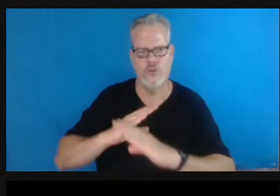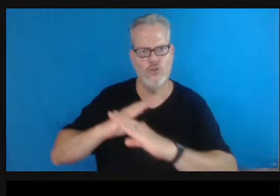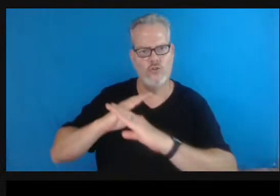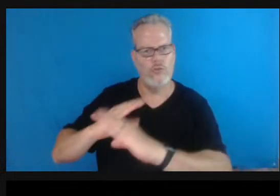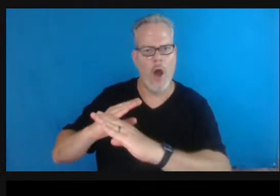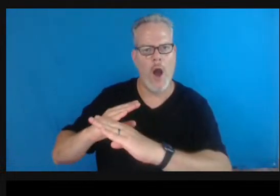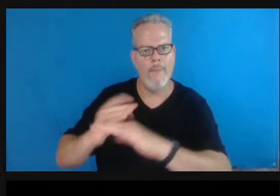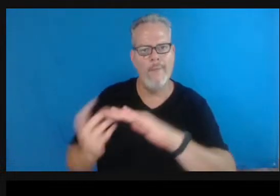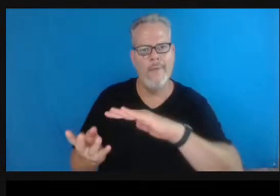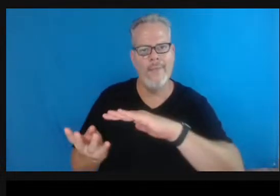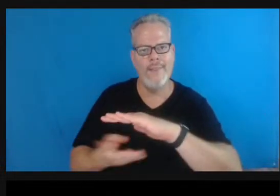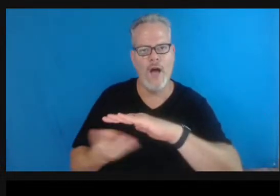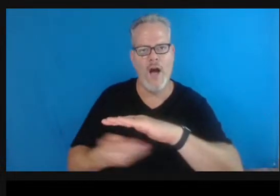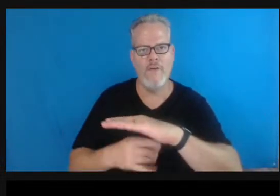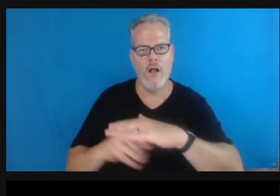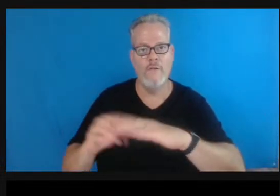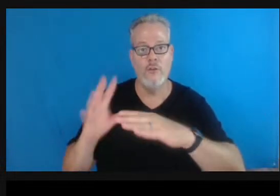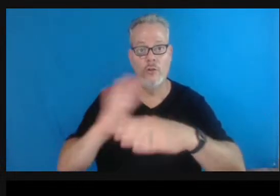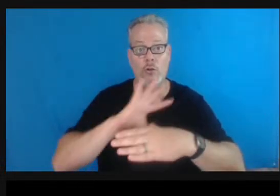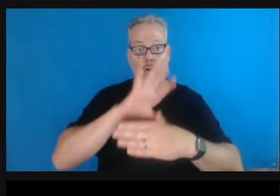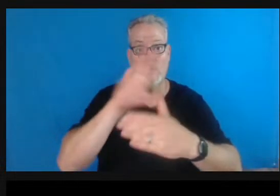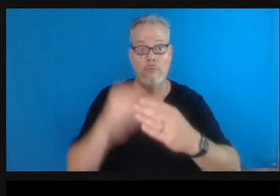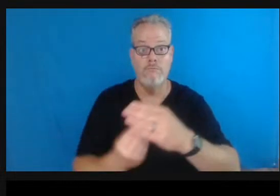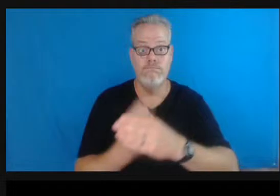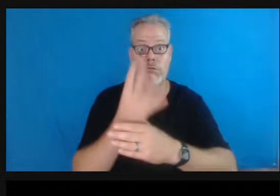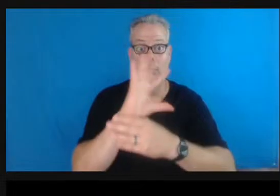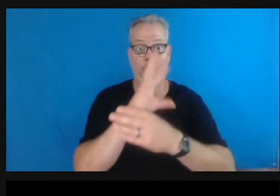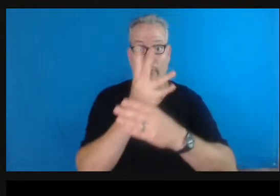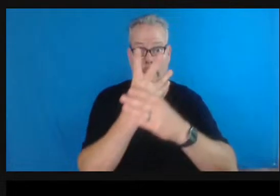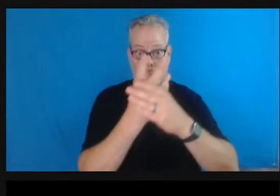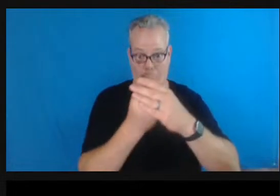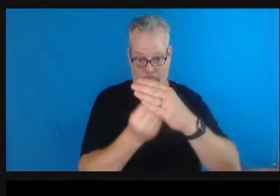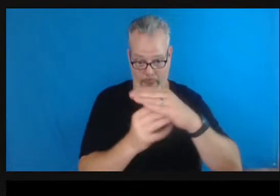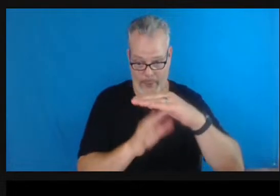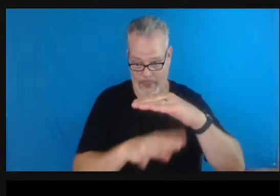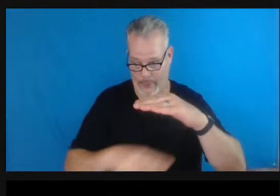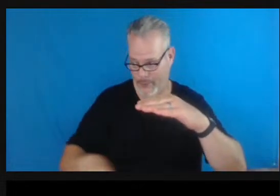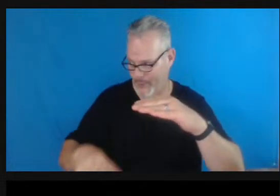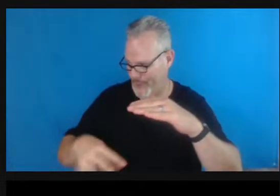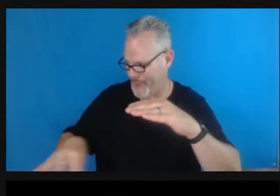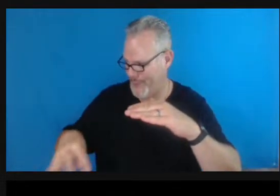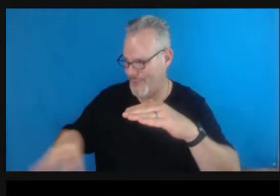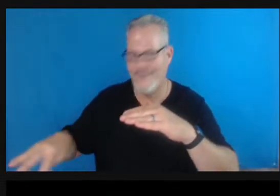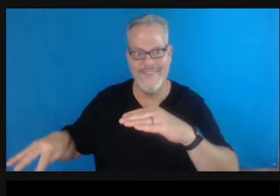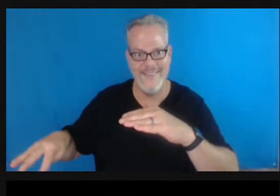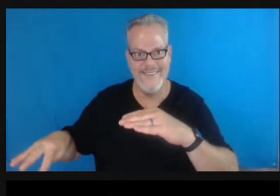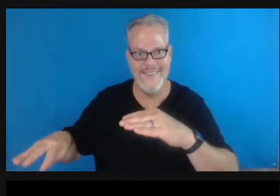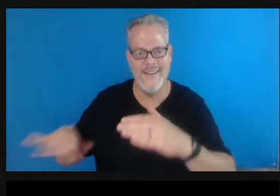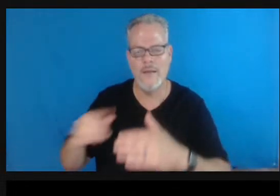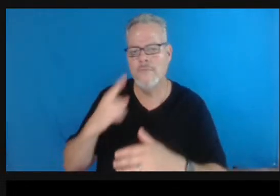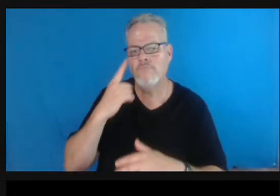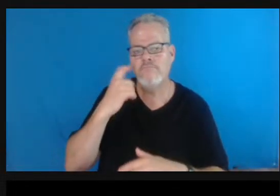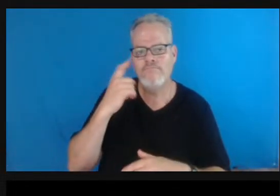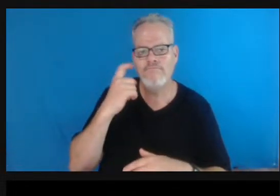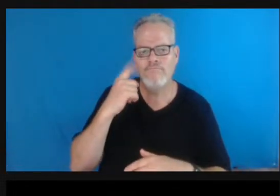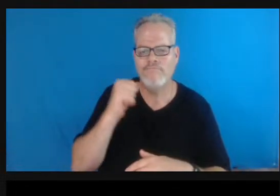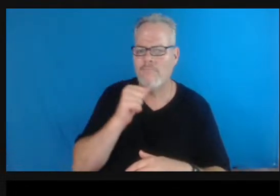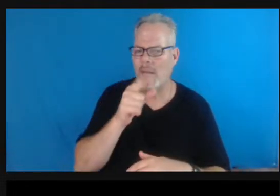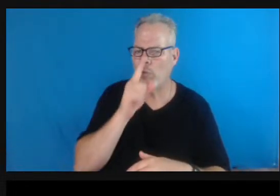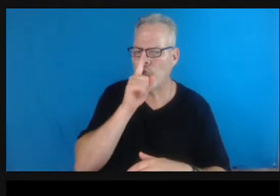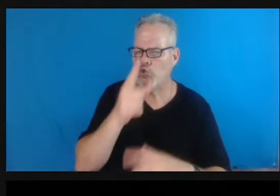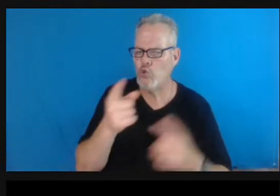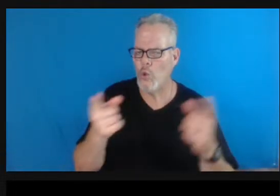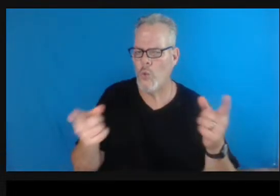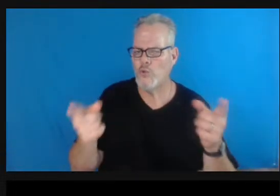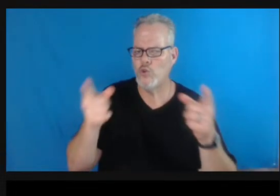draining back into your vent and causing a deflation inflation event? So that's my speculation there. I don't know exactly what's going on, but